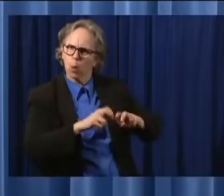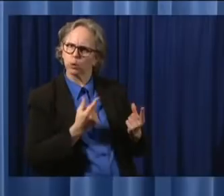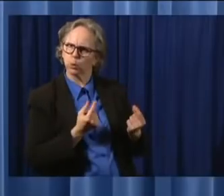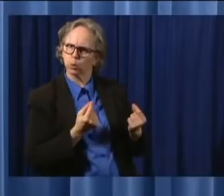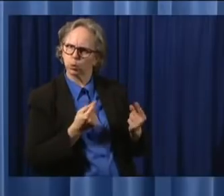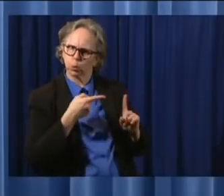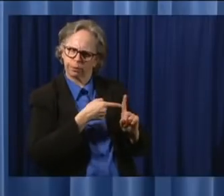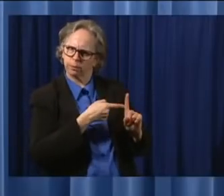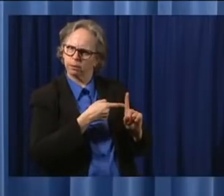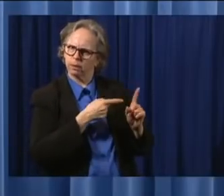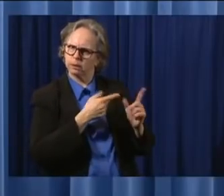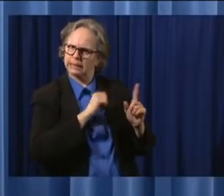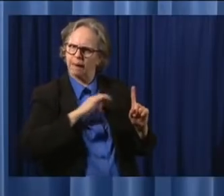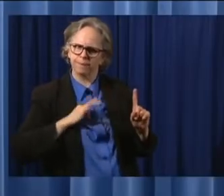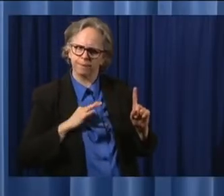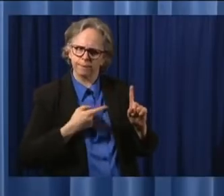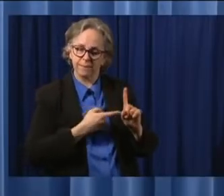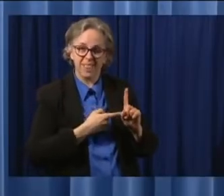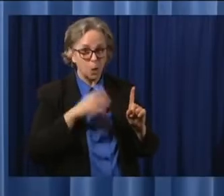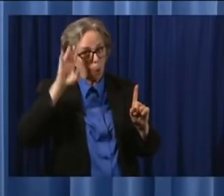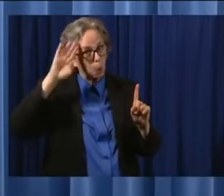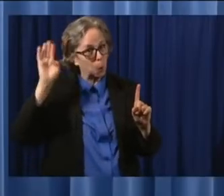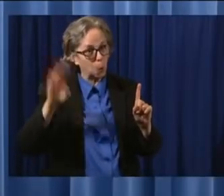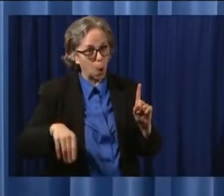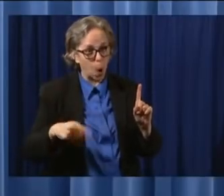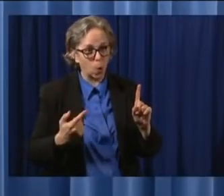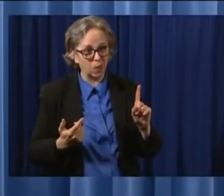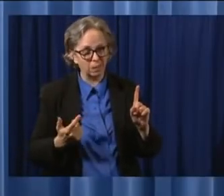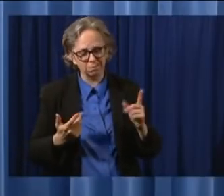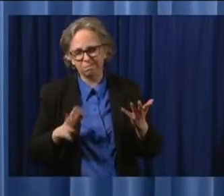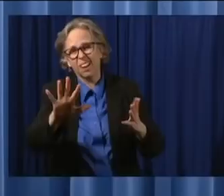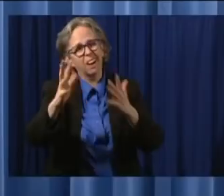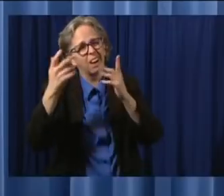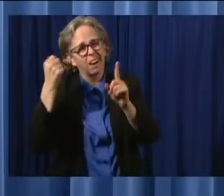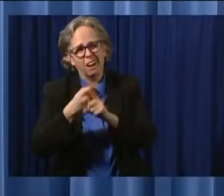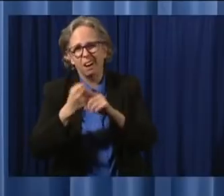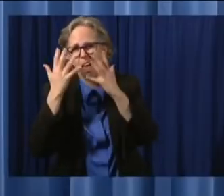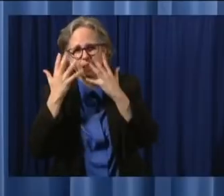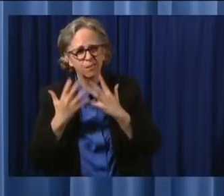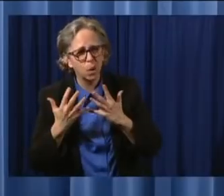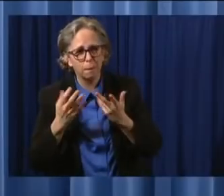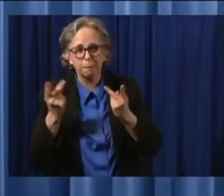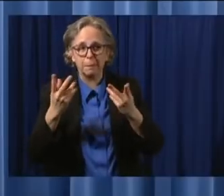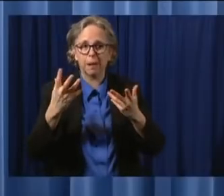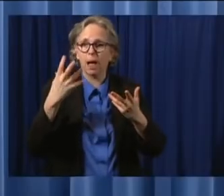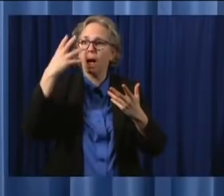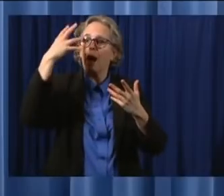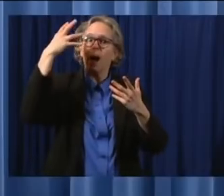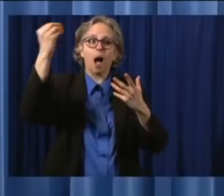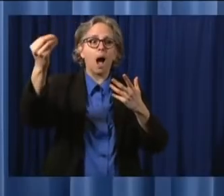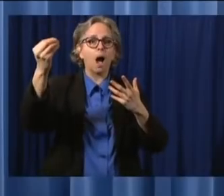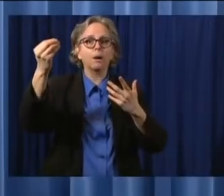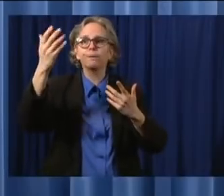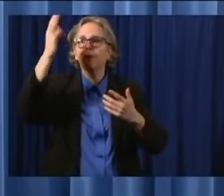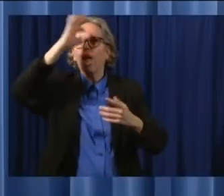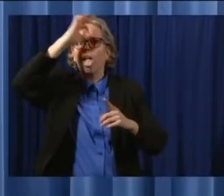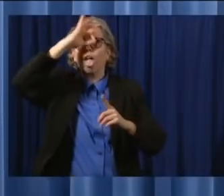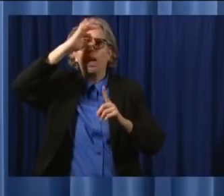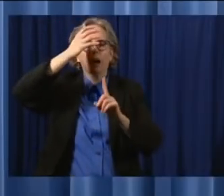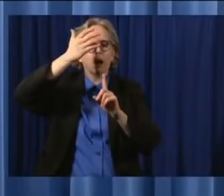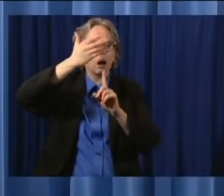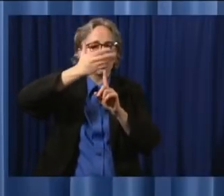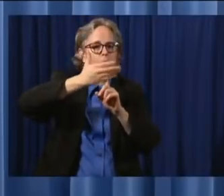day, there are a lot of people out there who are positive, are in all likelihood